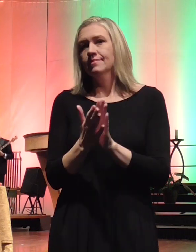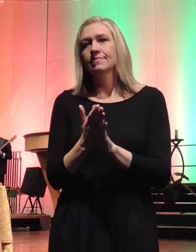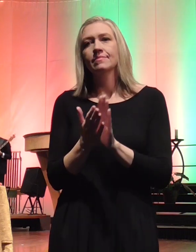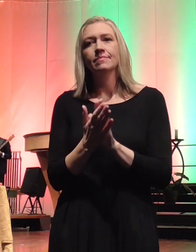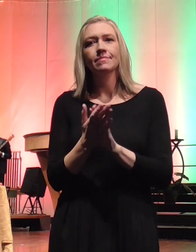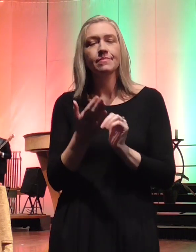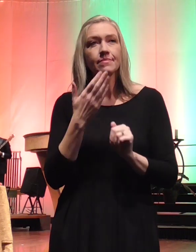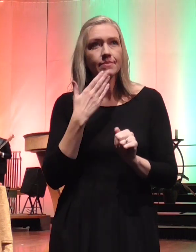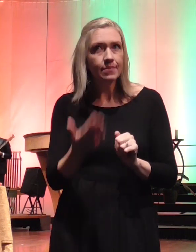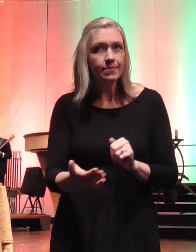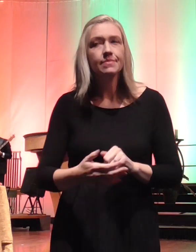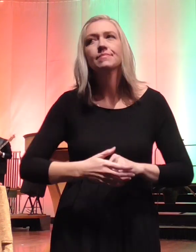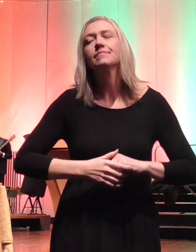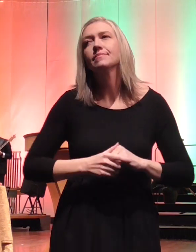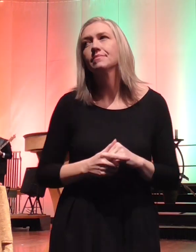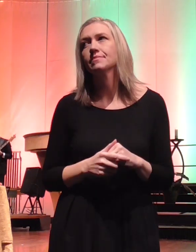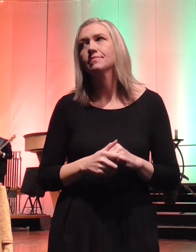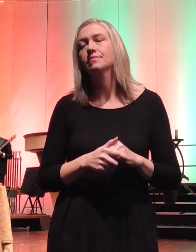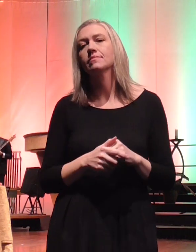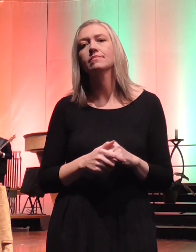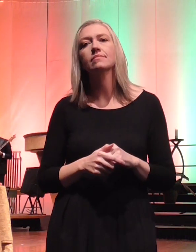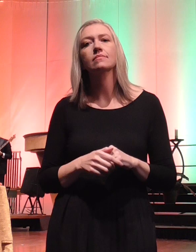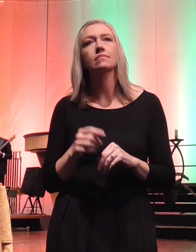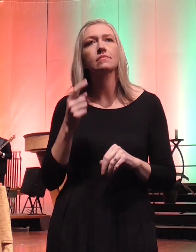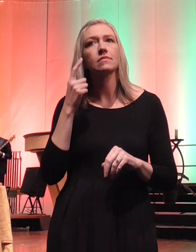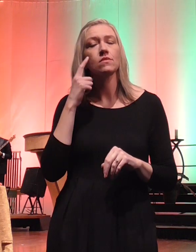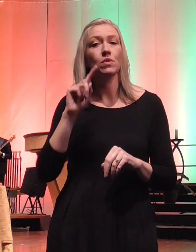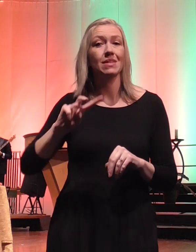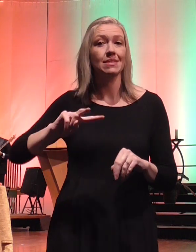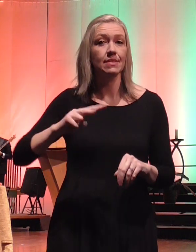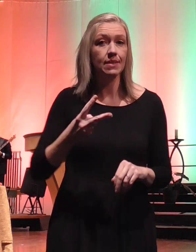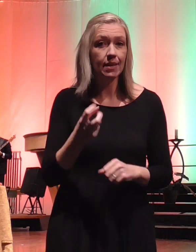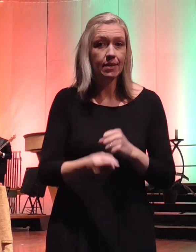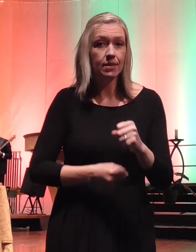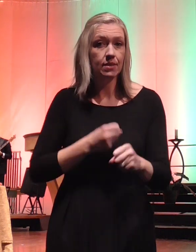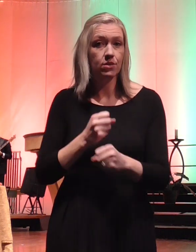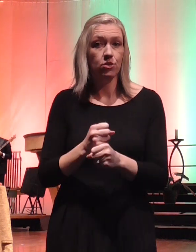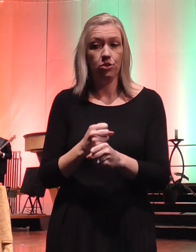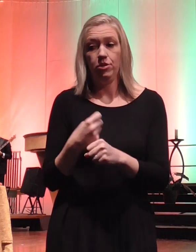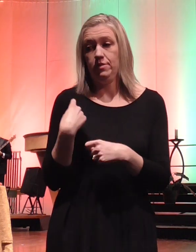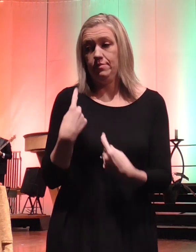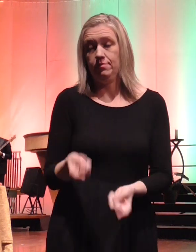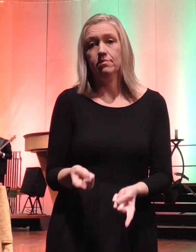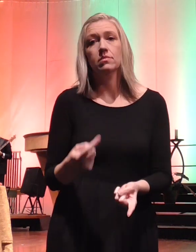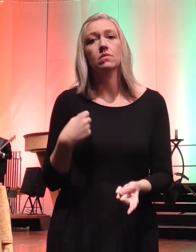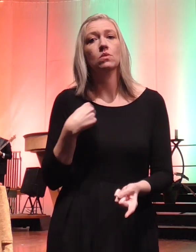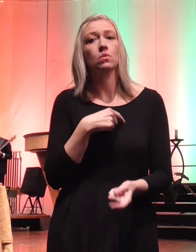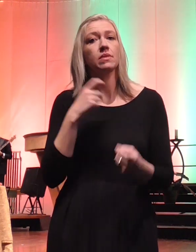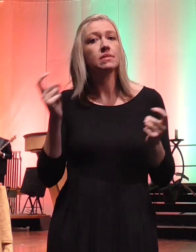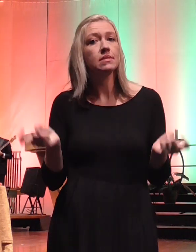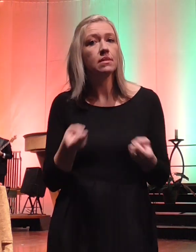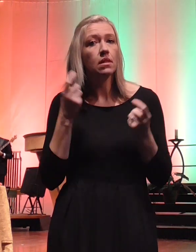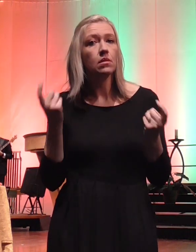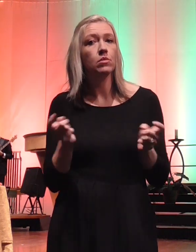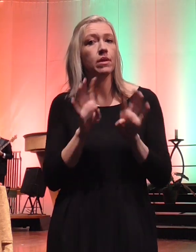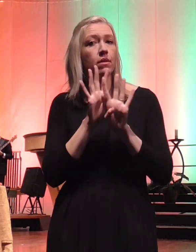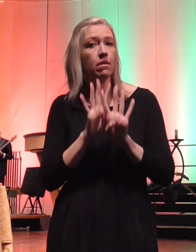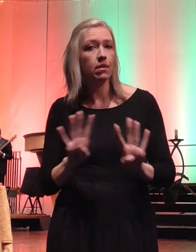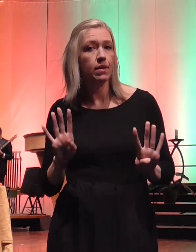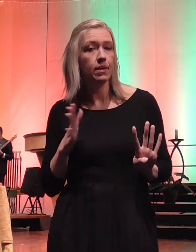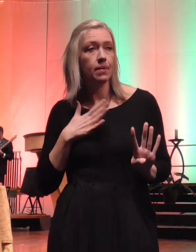Thank you so much. For the second year in a row, we are celebrating Hanukkah at our